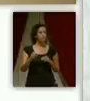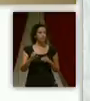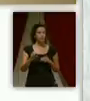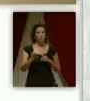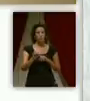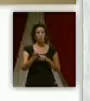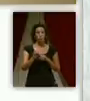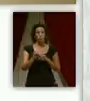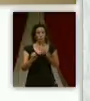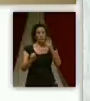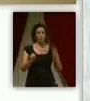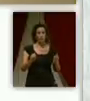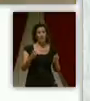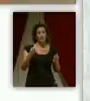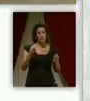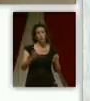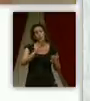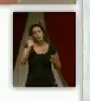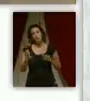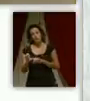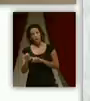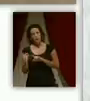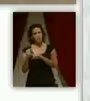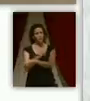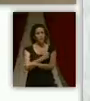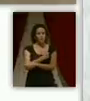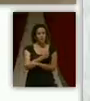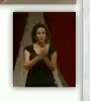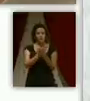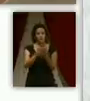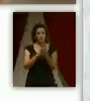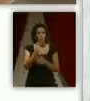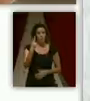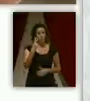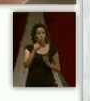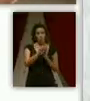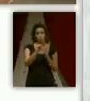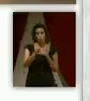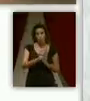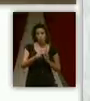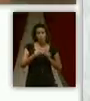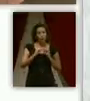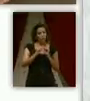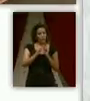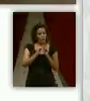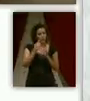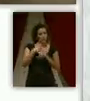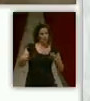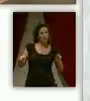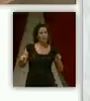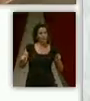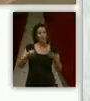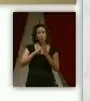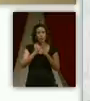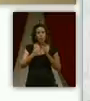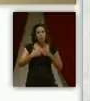The back button is to the left, and in Samsung it is to the right. We are talking about 2 different manufacturers, but we are talking